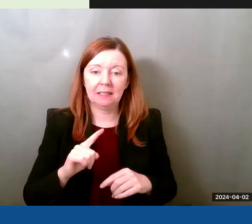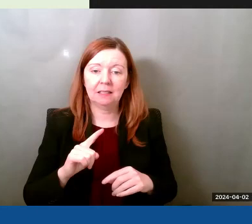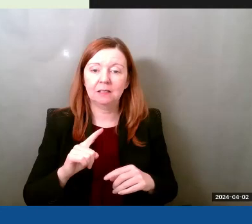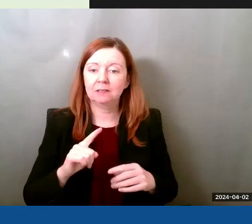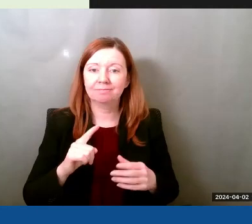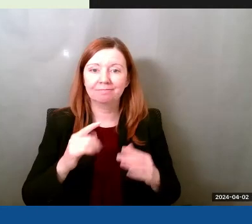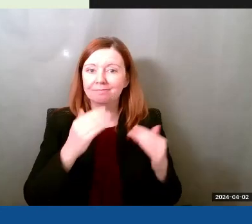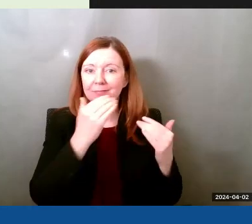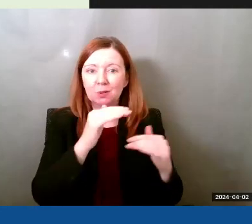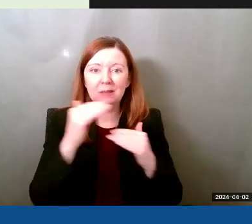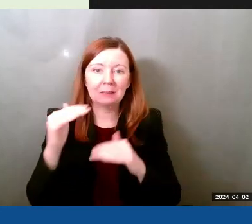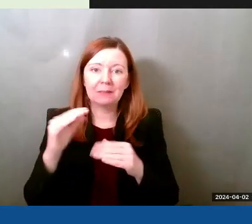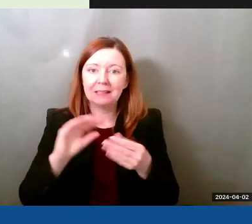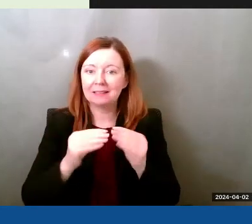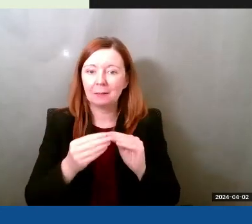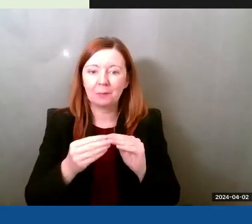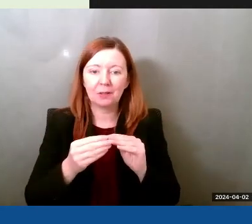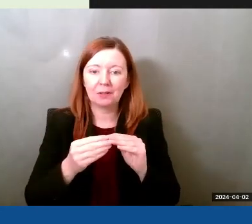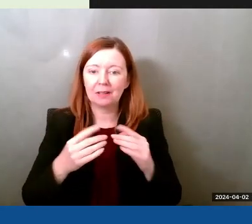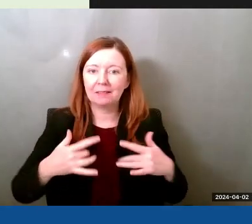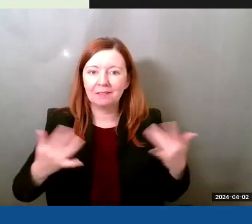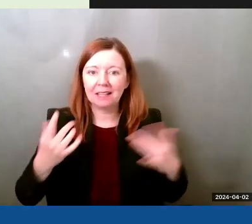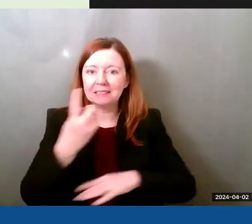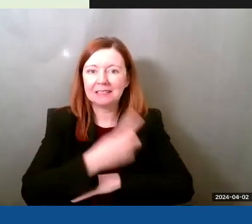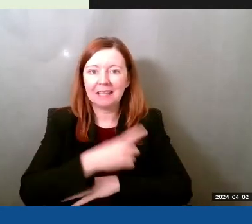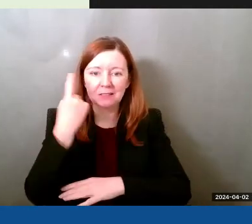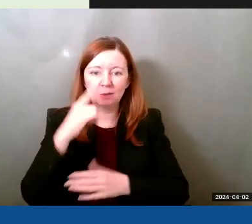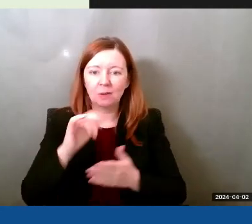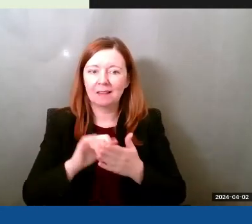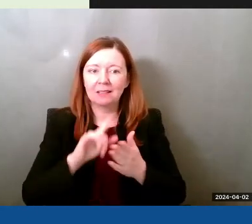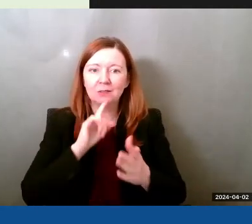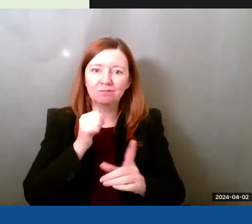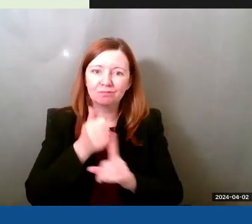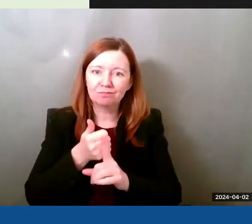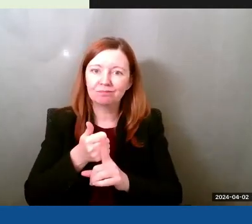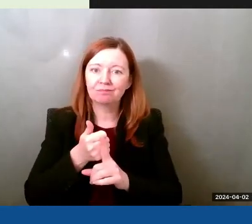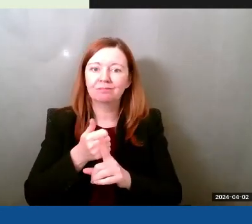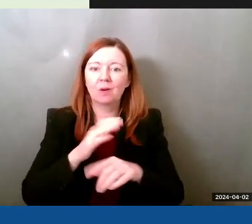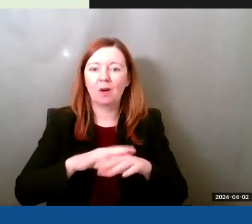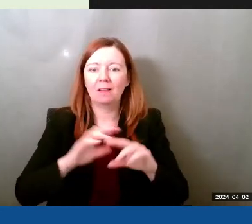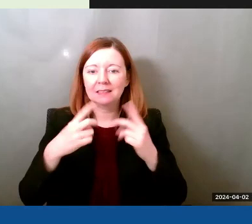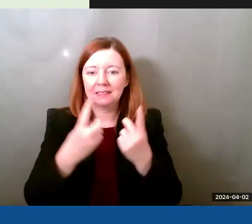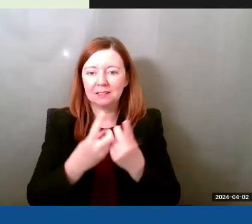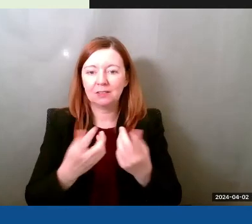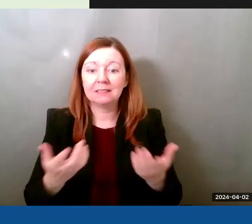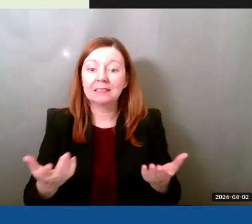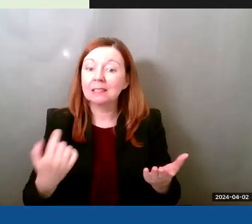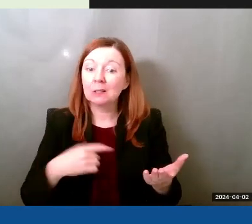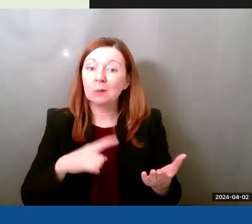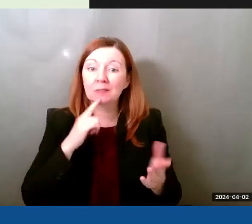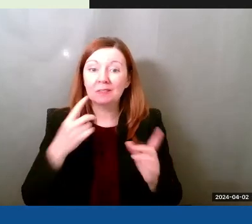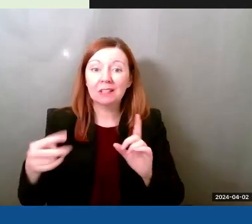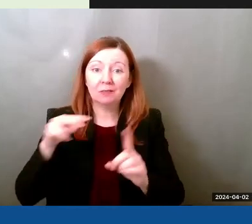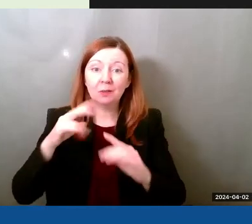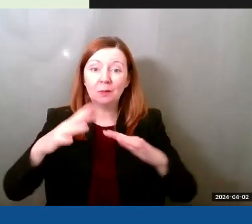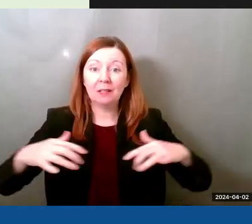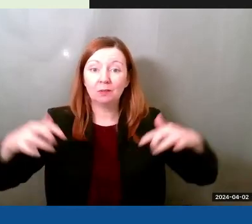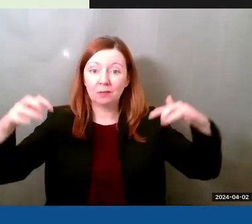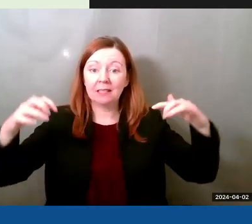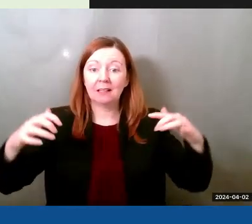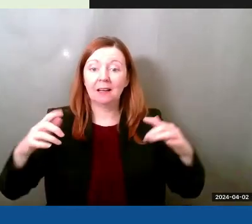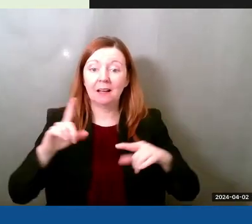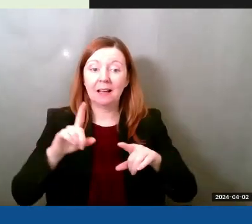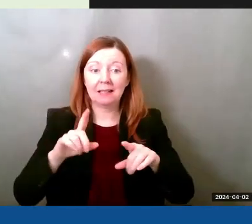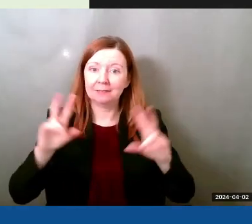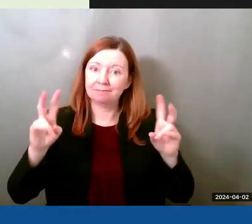too limited number of event days for this to have a material impact on the district. And we really view the arena as a